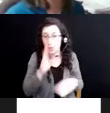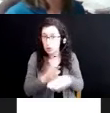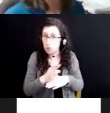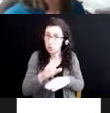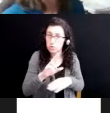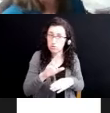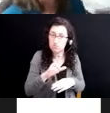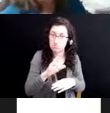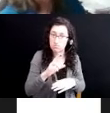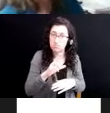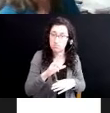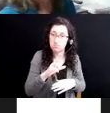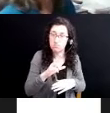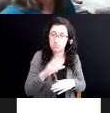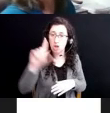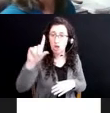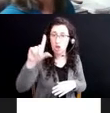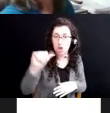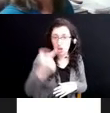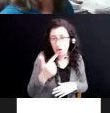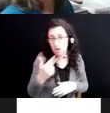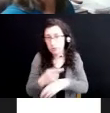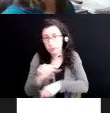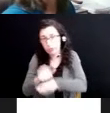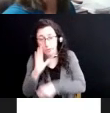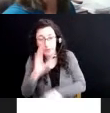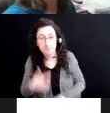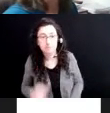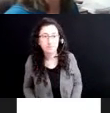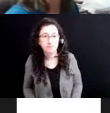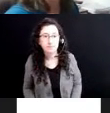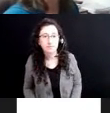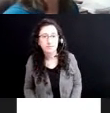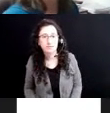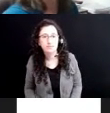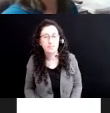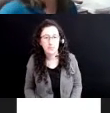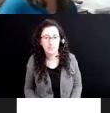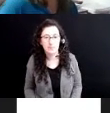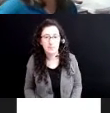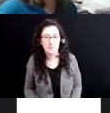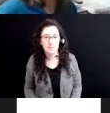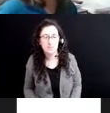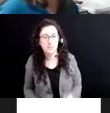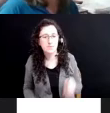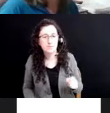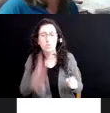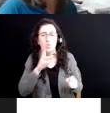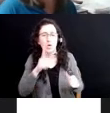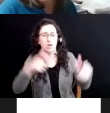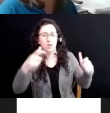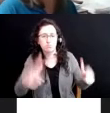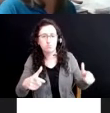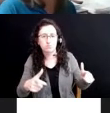of a restoration project that I was involved in. This actually was on a